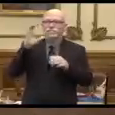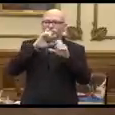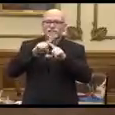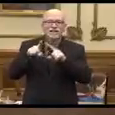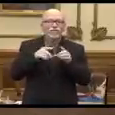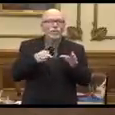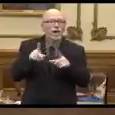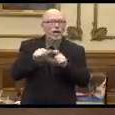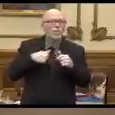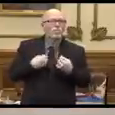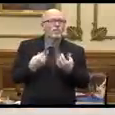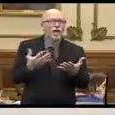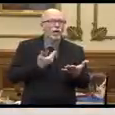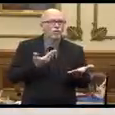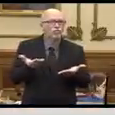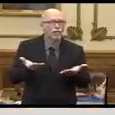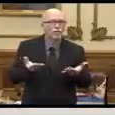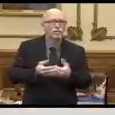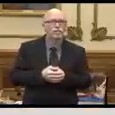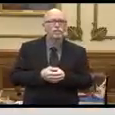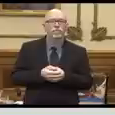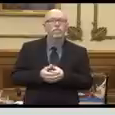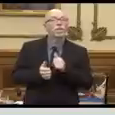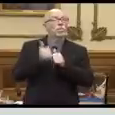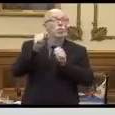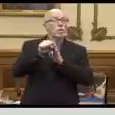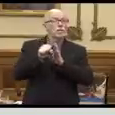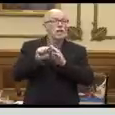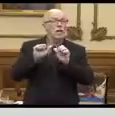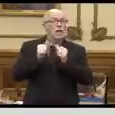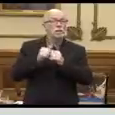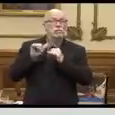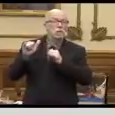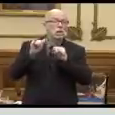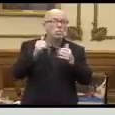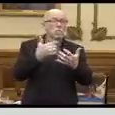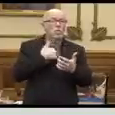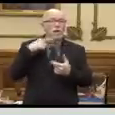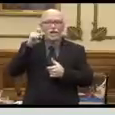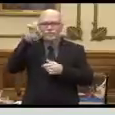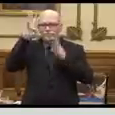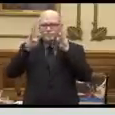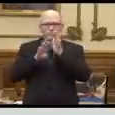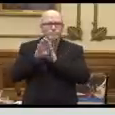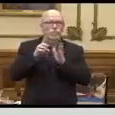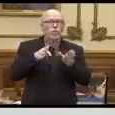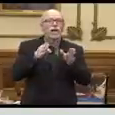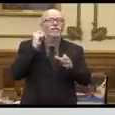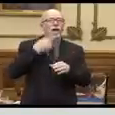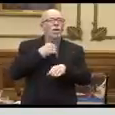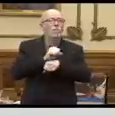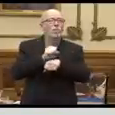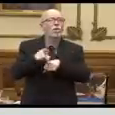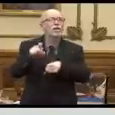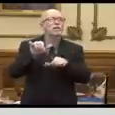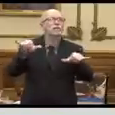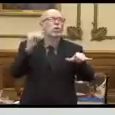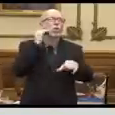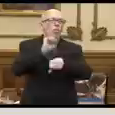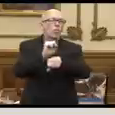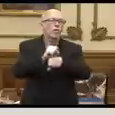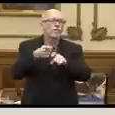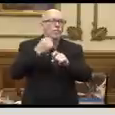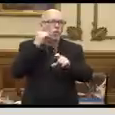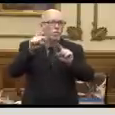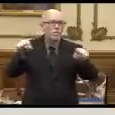of providing services. Like most state agencies, we have developed ways for many employees to complete their work from home and taken